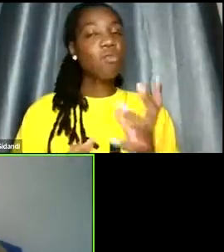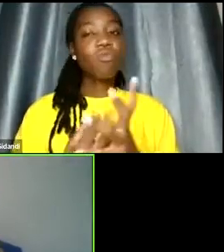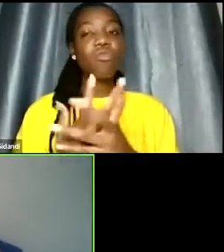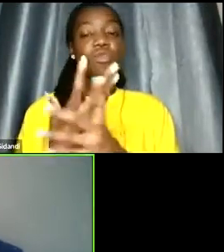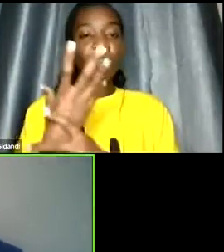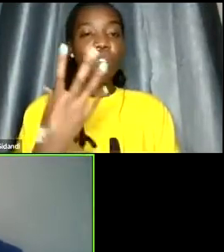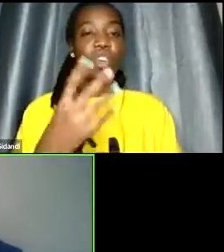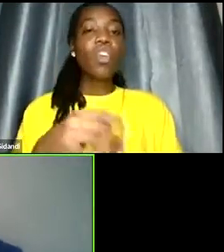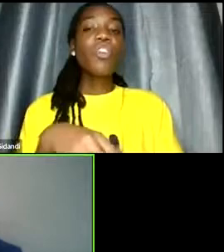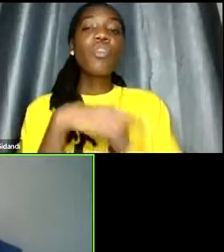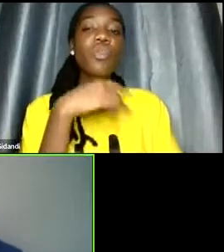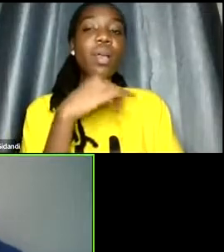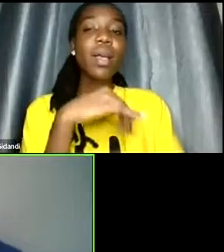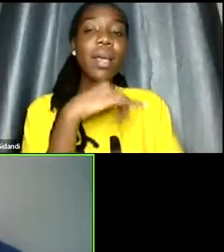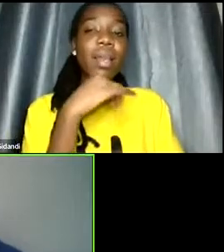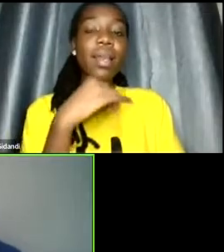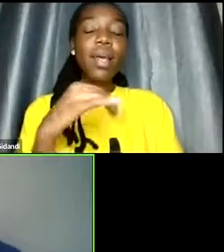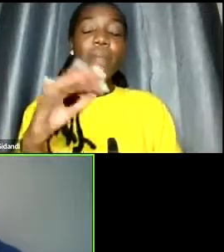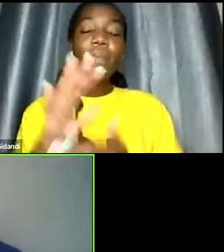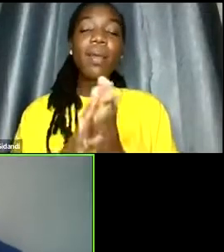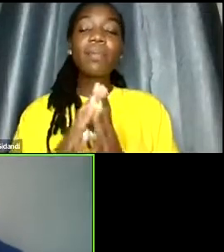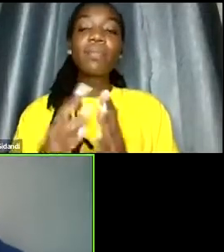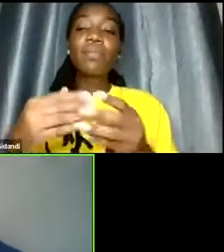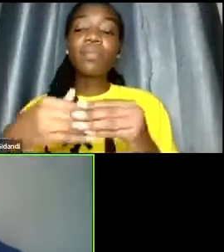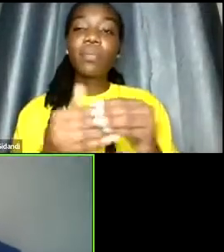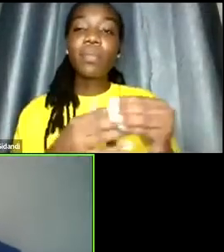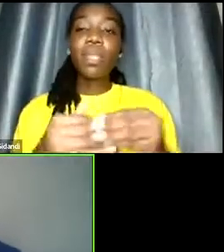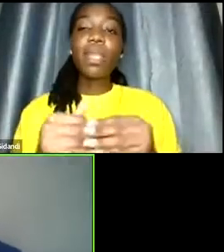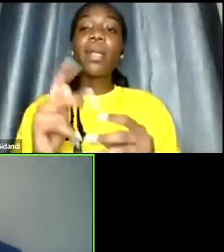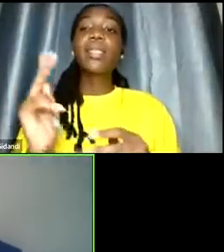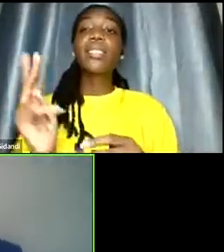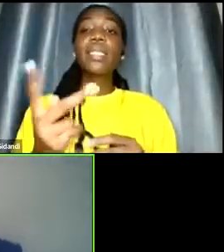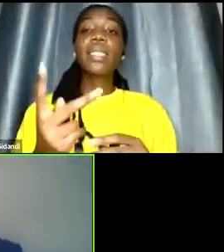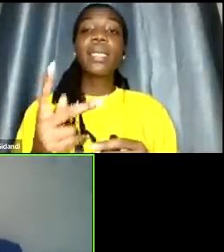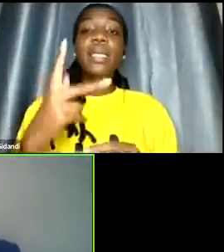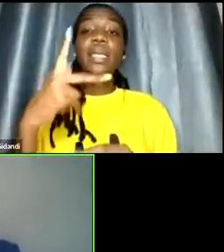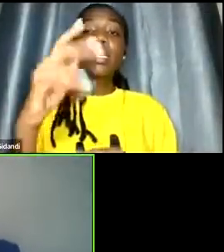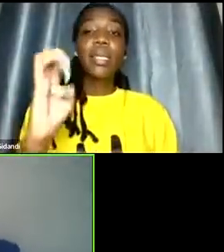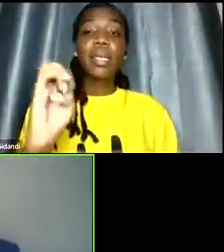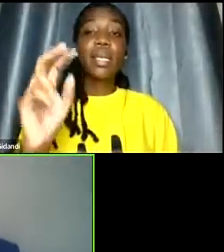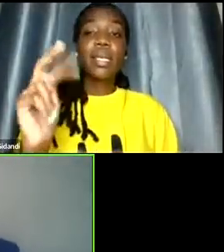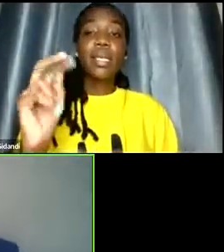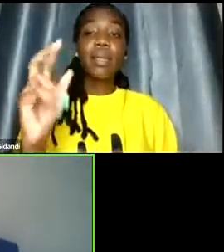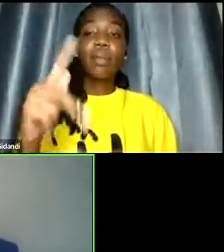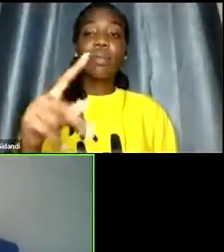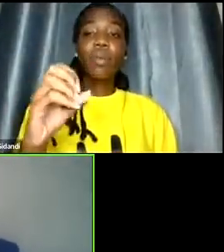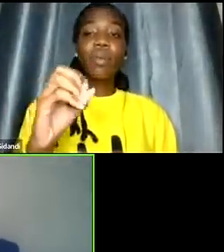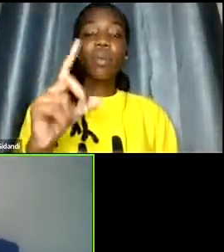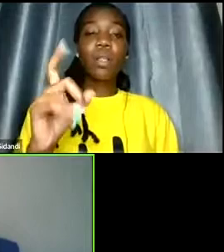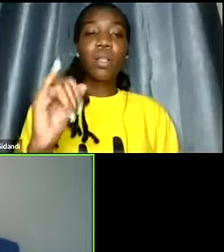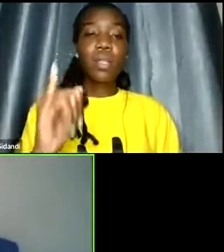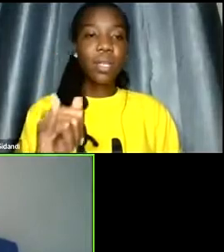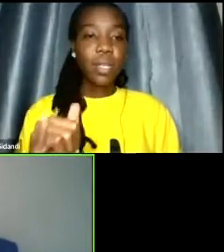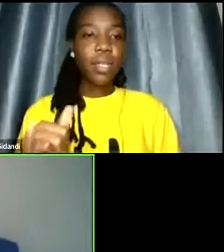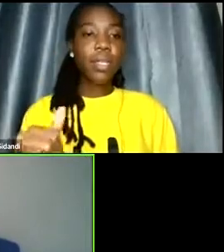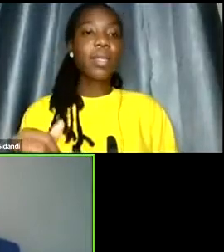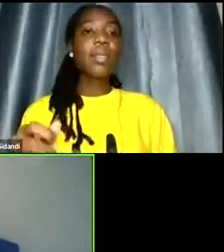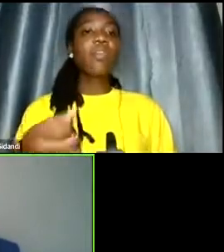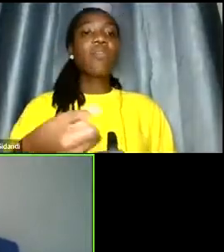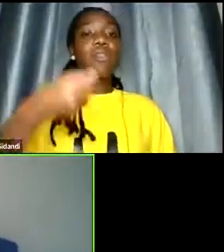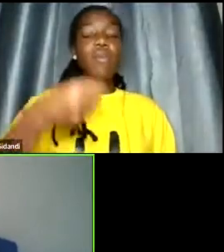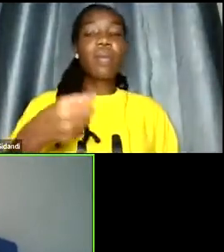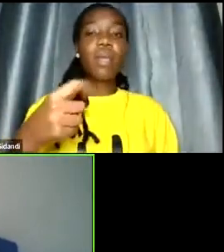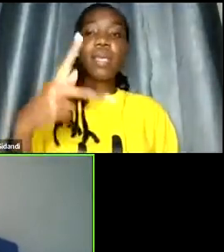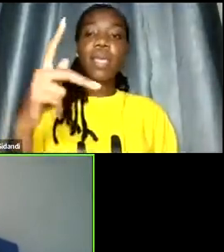to be a net import of plastics from Kenya. Ken Poly, that company, Ken Poly. Every house in Uganda had Ken Poly buckets, Ken Poly